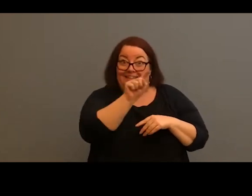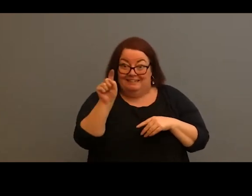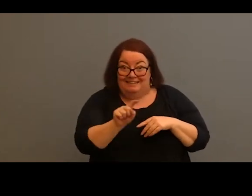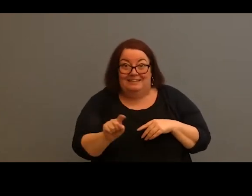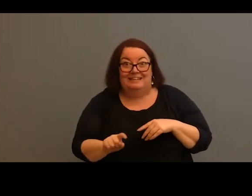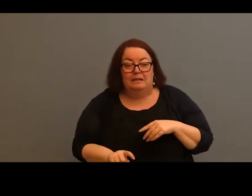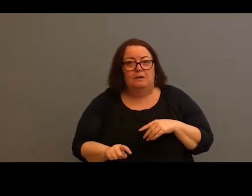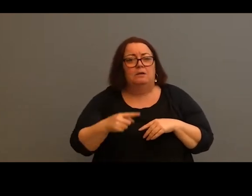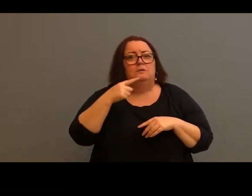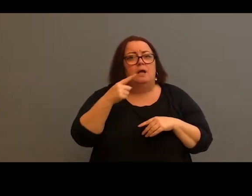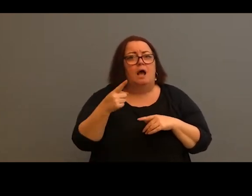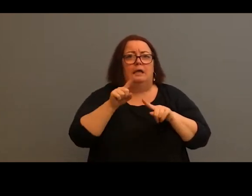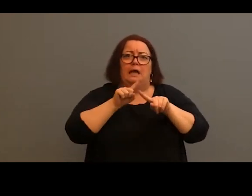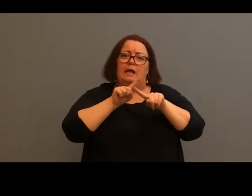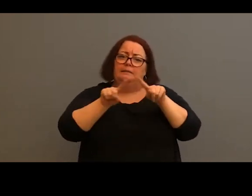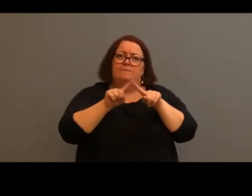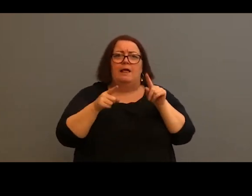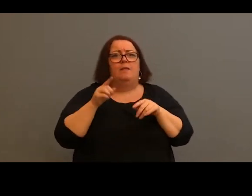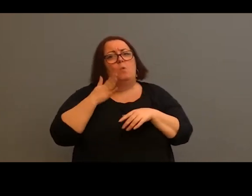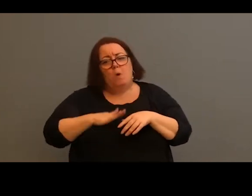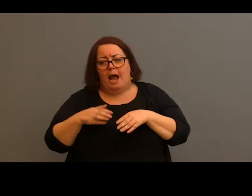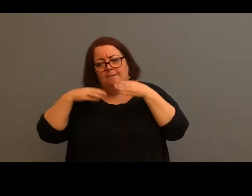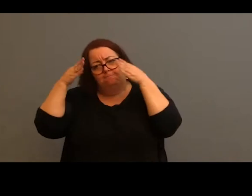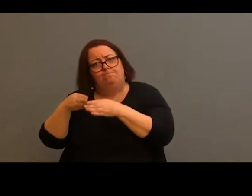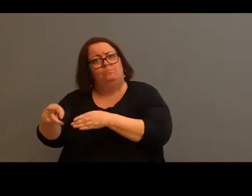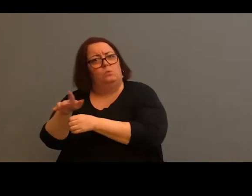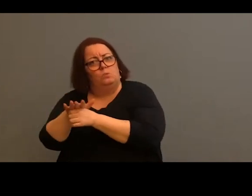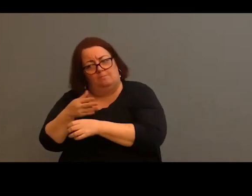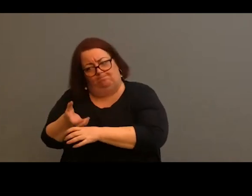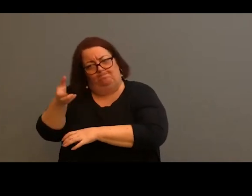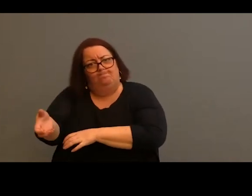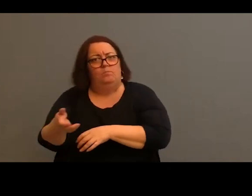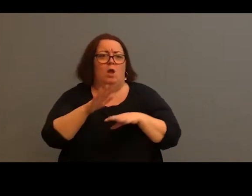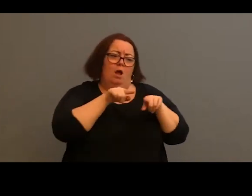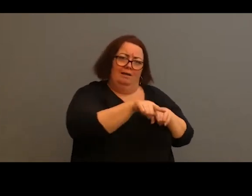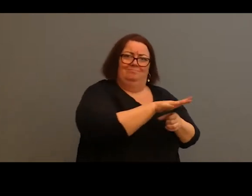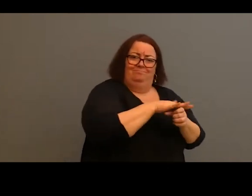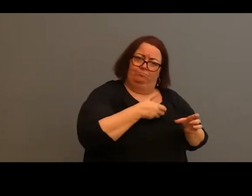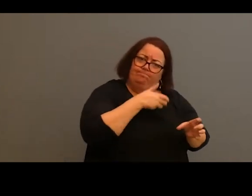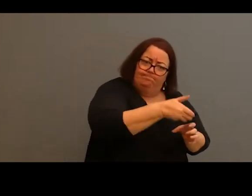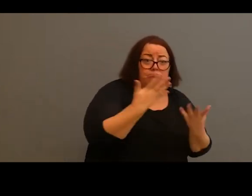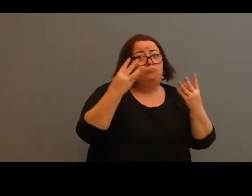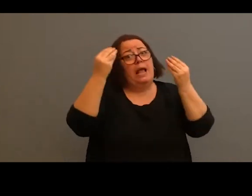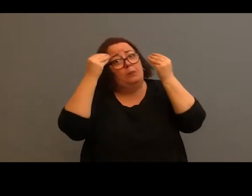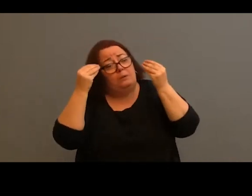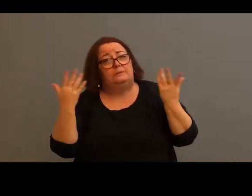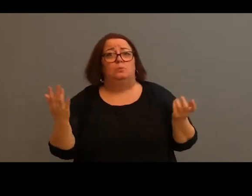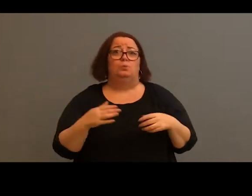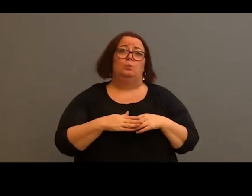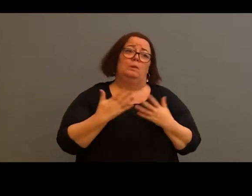measures, projects, and efforts across sectors such as education, housing, health,